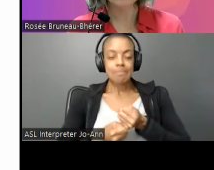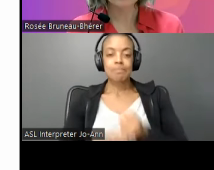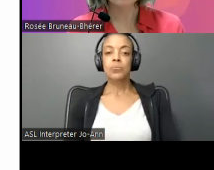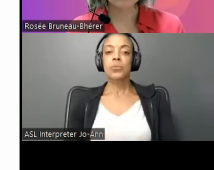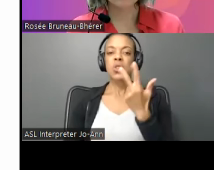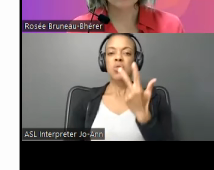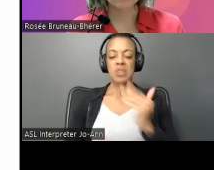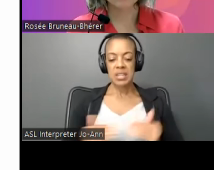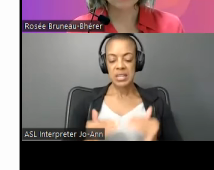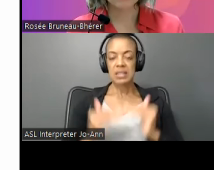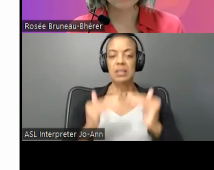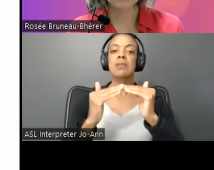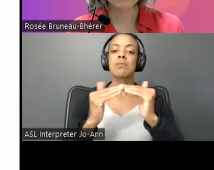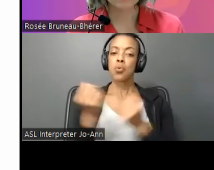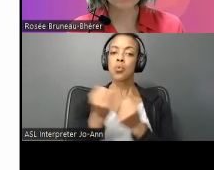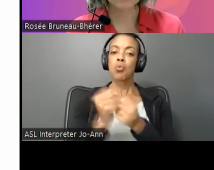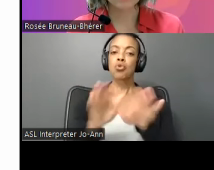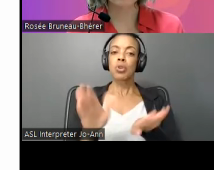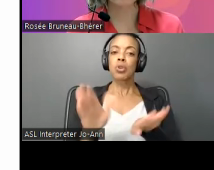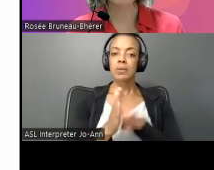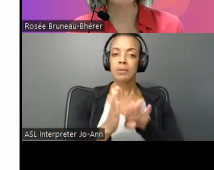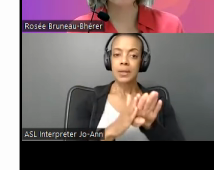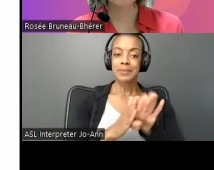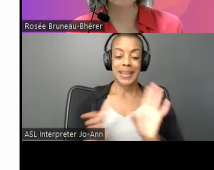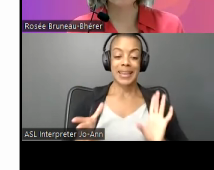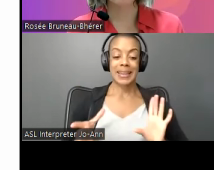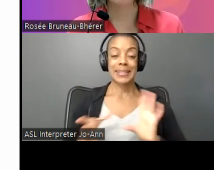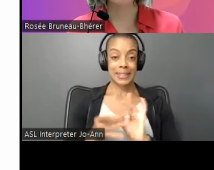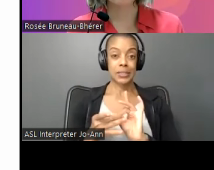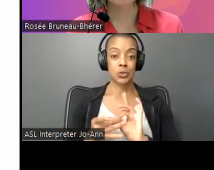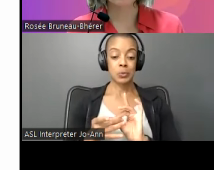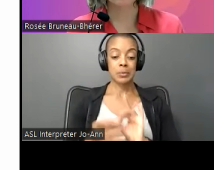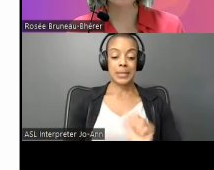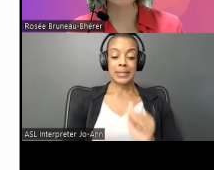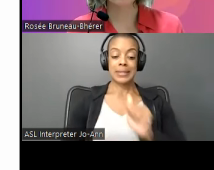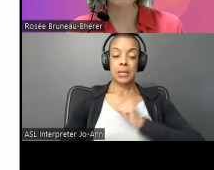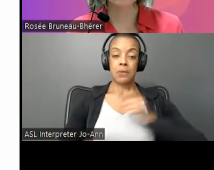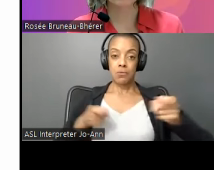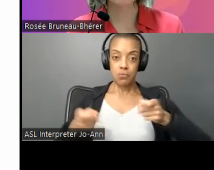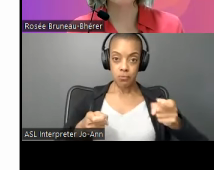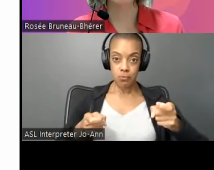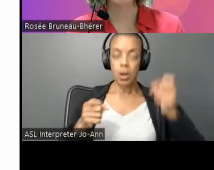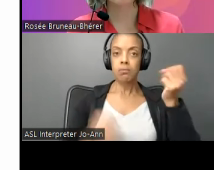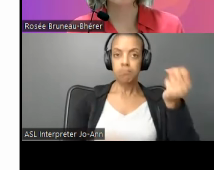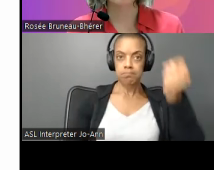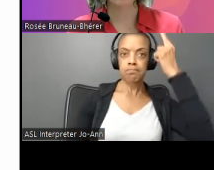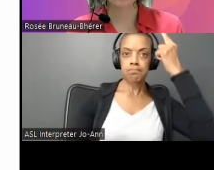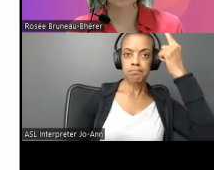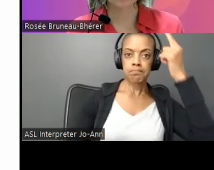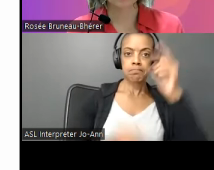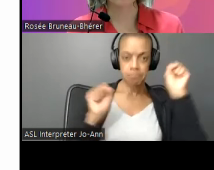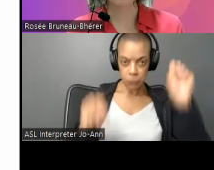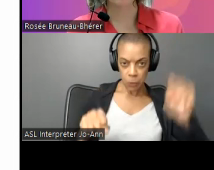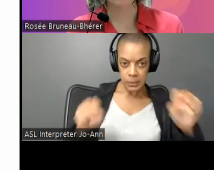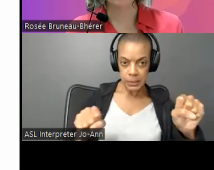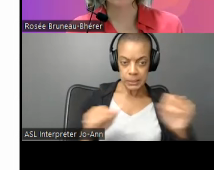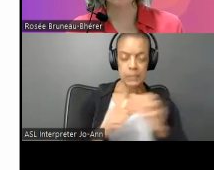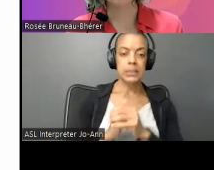support child development: attachment, self-regulation, and competencies. Here you